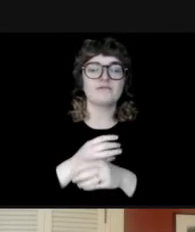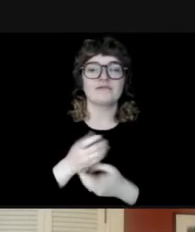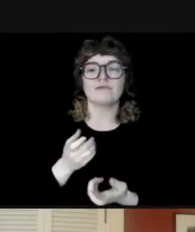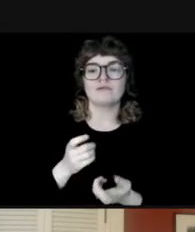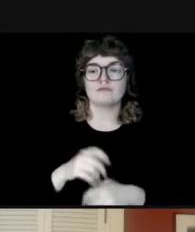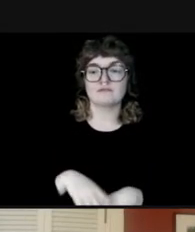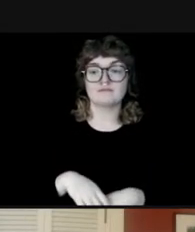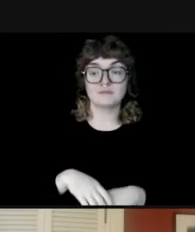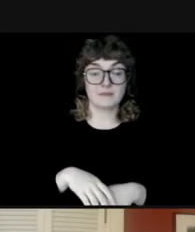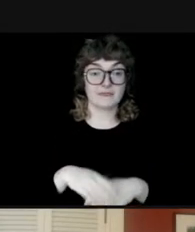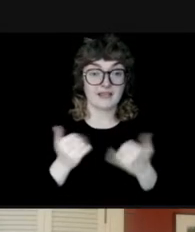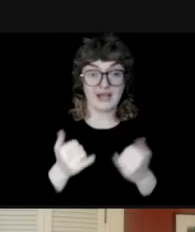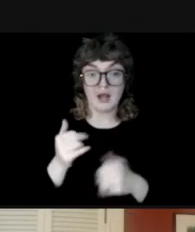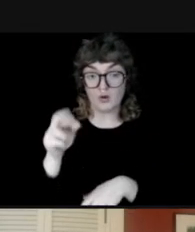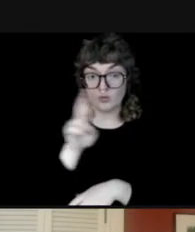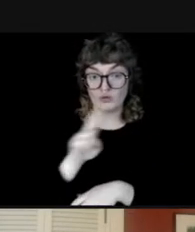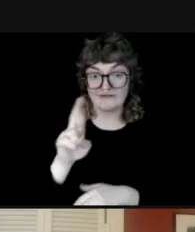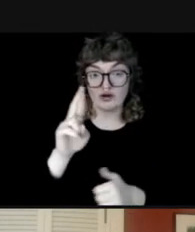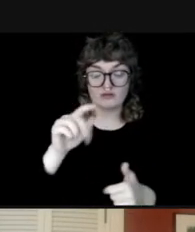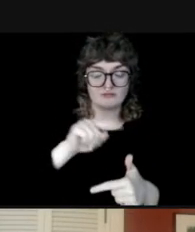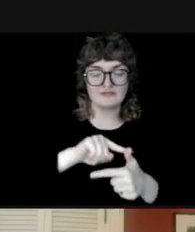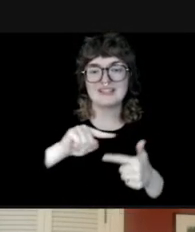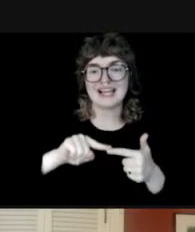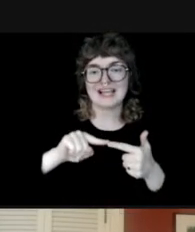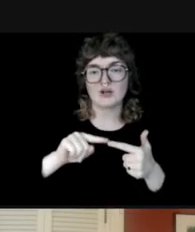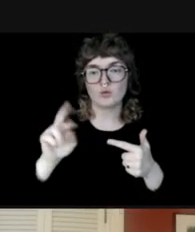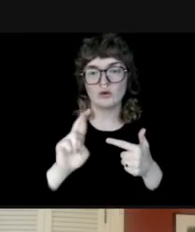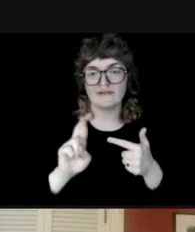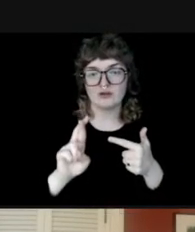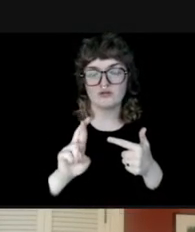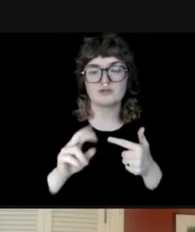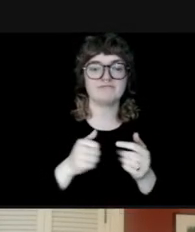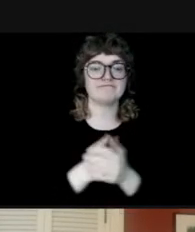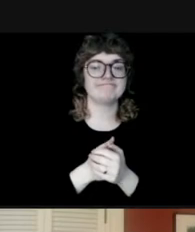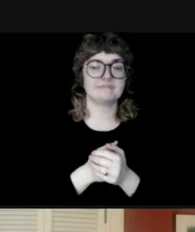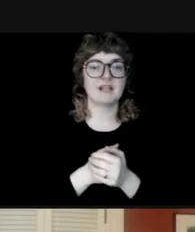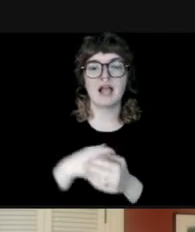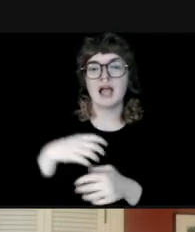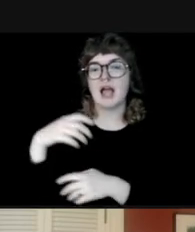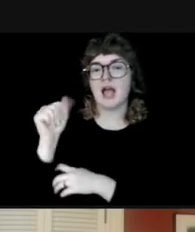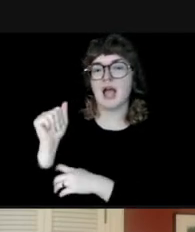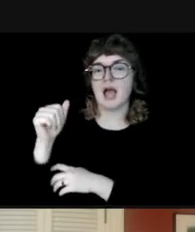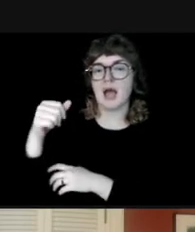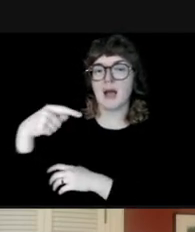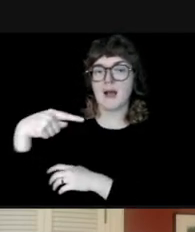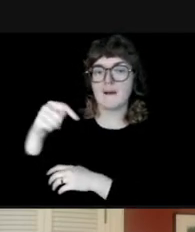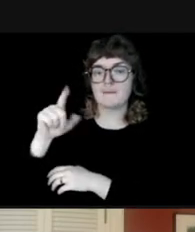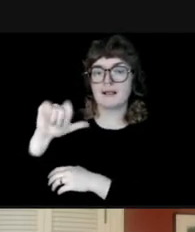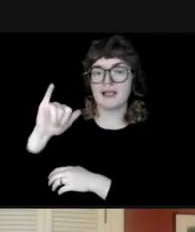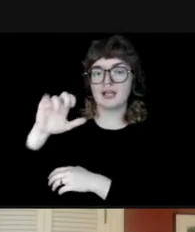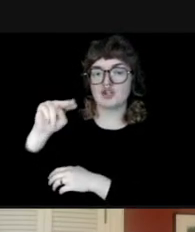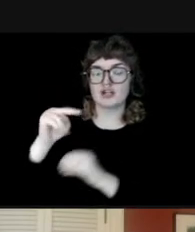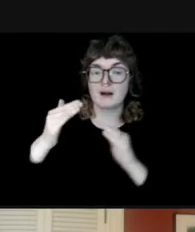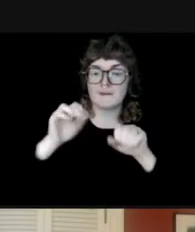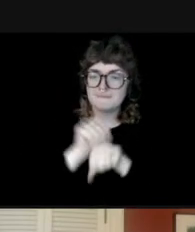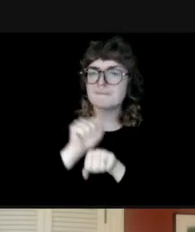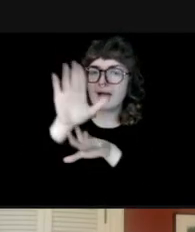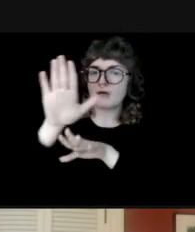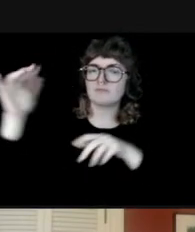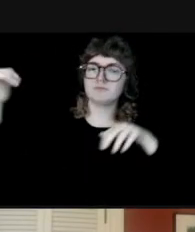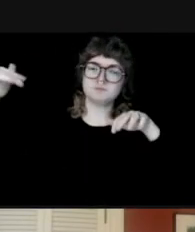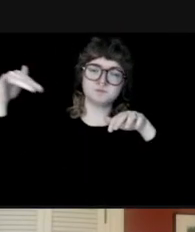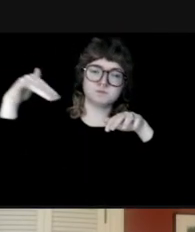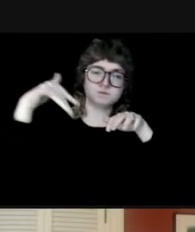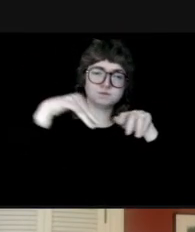Now, rivers make the second cut. They tumble down from the Appalachian Mountains, feeding the Chesapeake Bay and